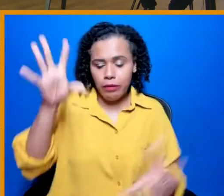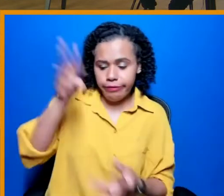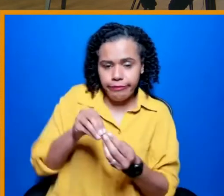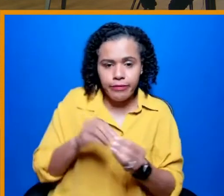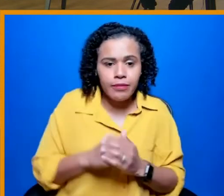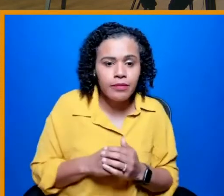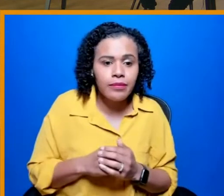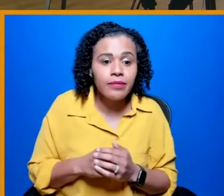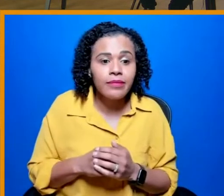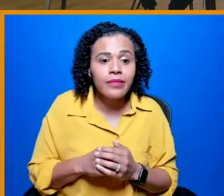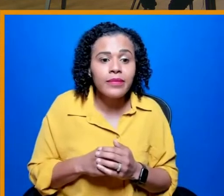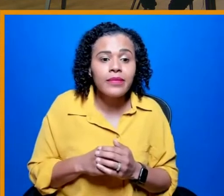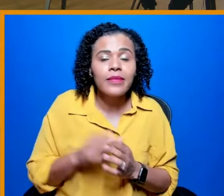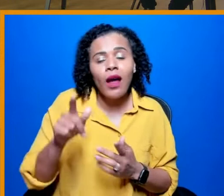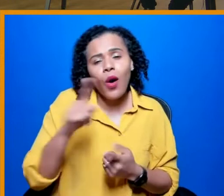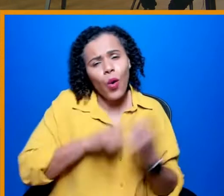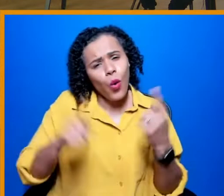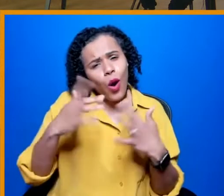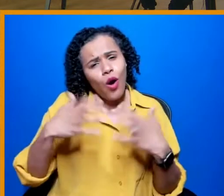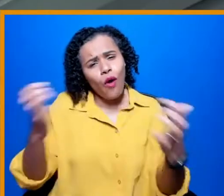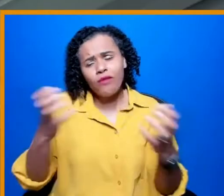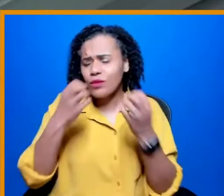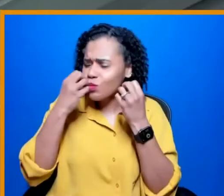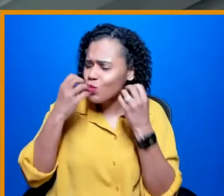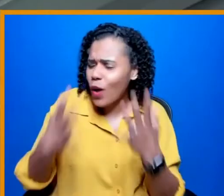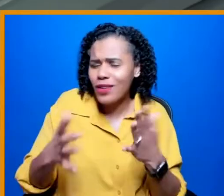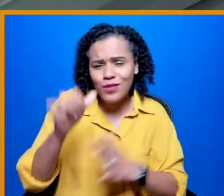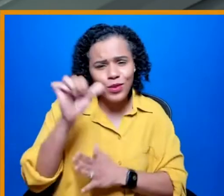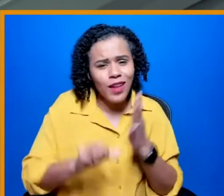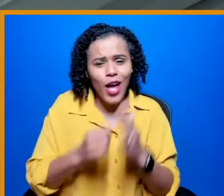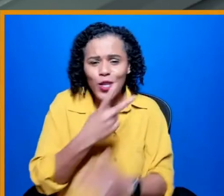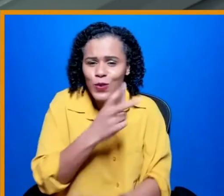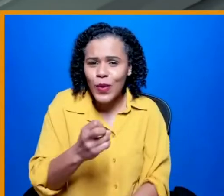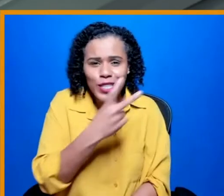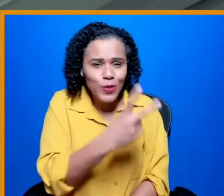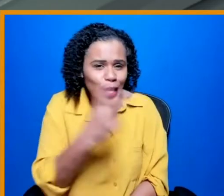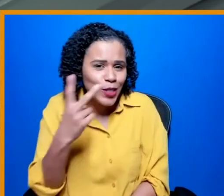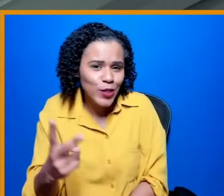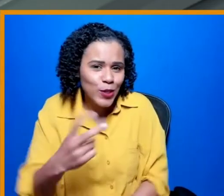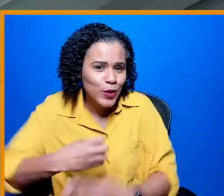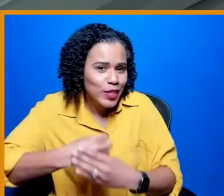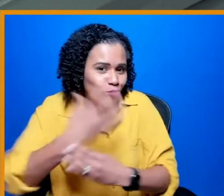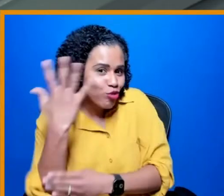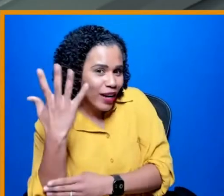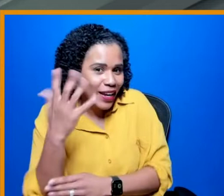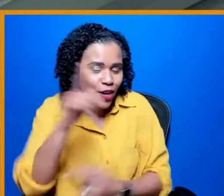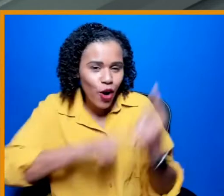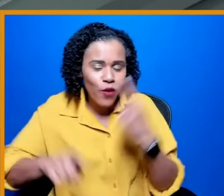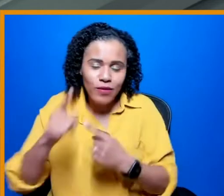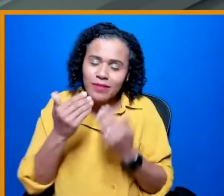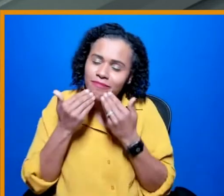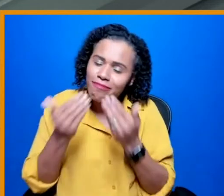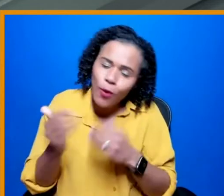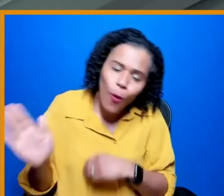this has been a wonderful start to our 2022 Spring Conference, and many thanks to everybody who